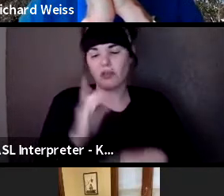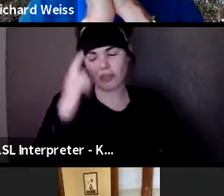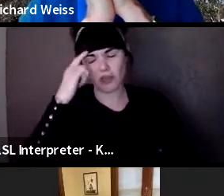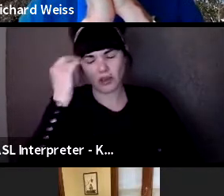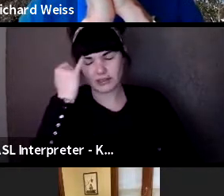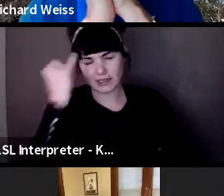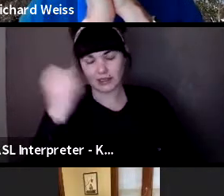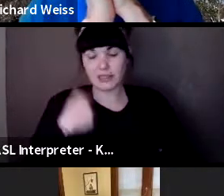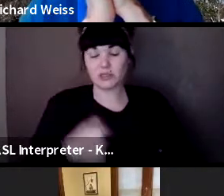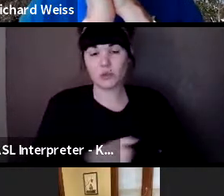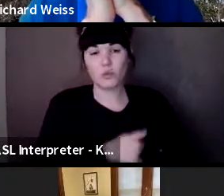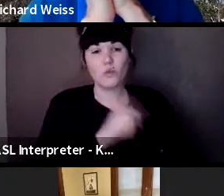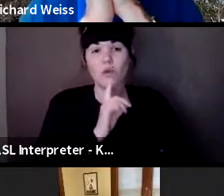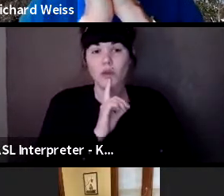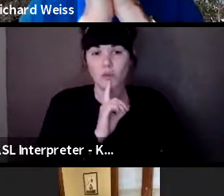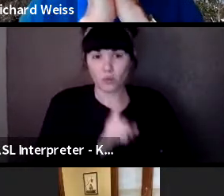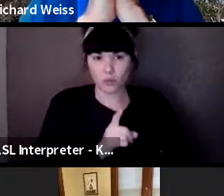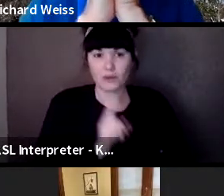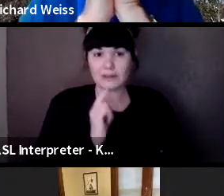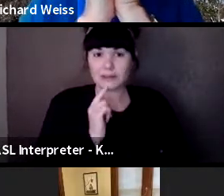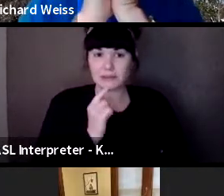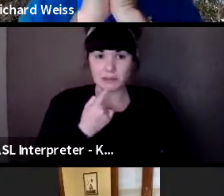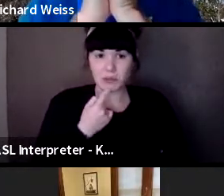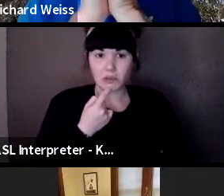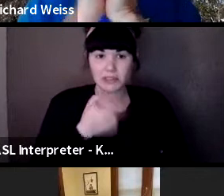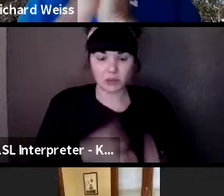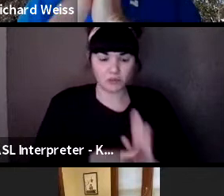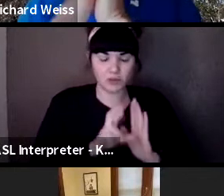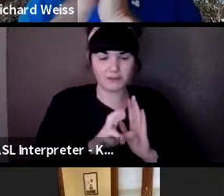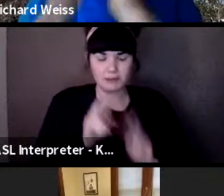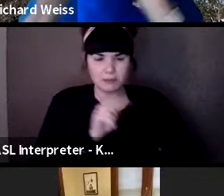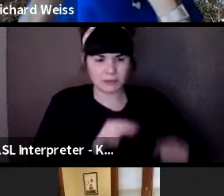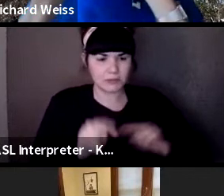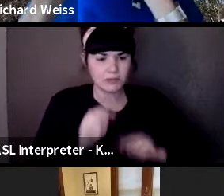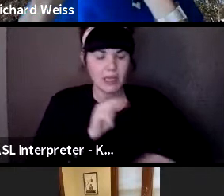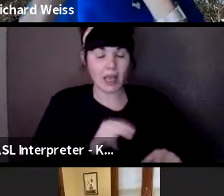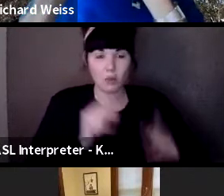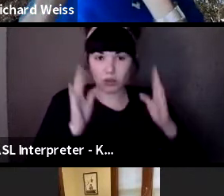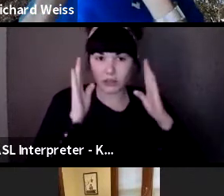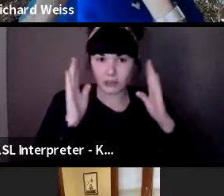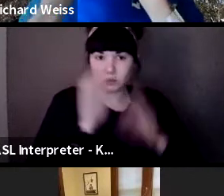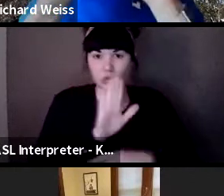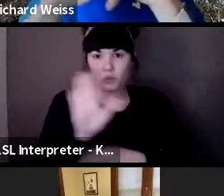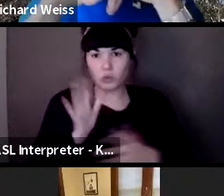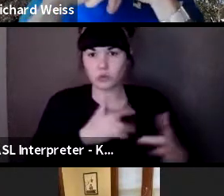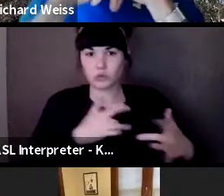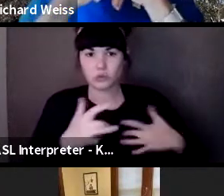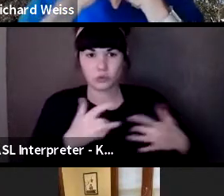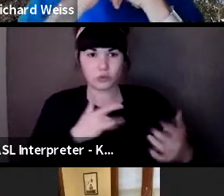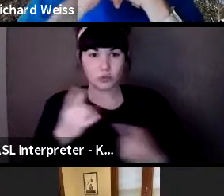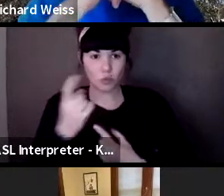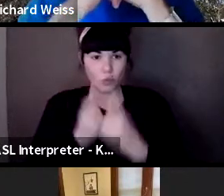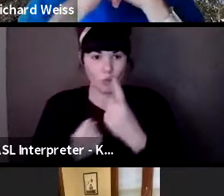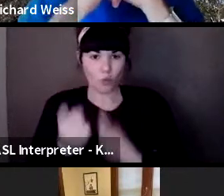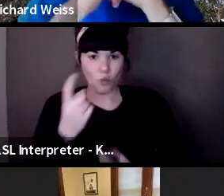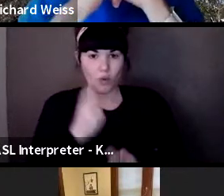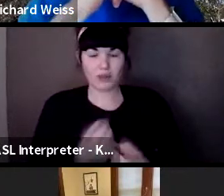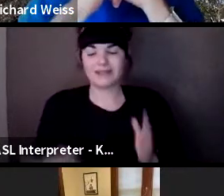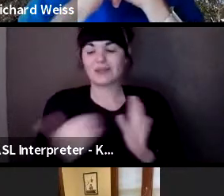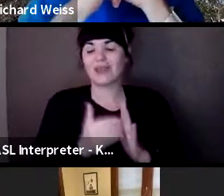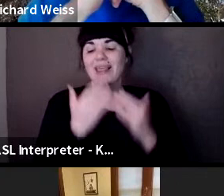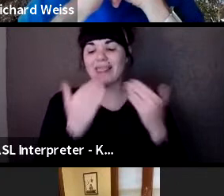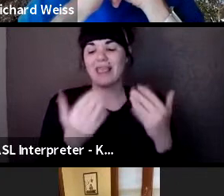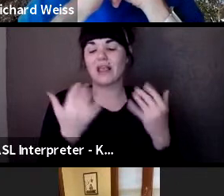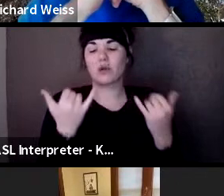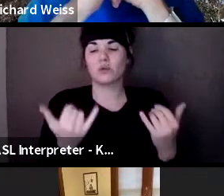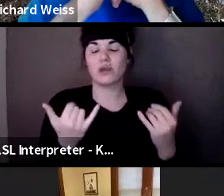them seriously, and we actively listen to the concerns and suggestions made from the public. So again, thank you. Moving on